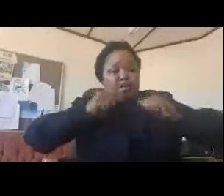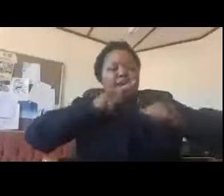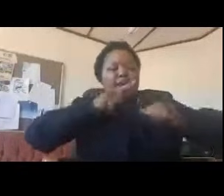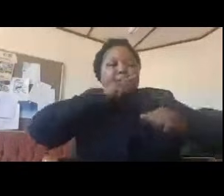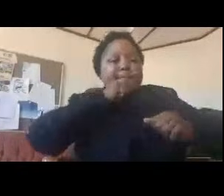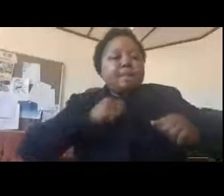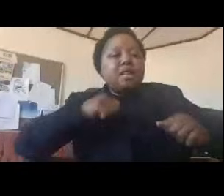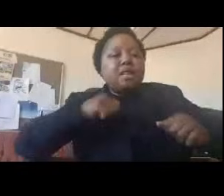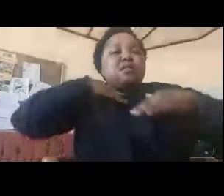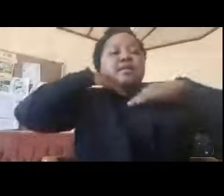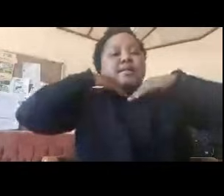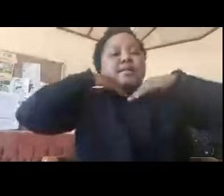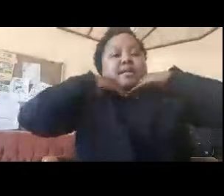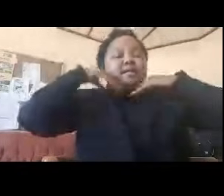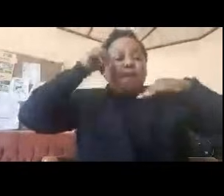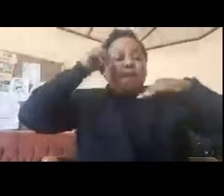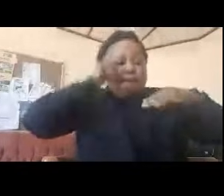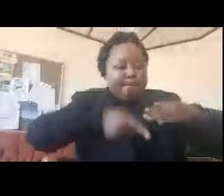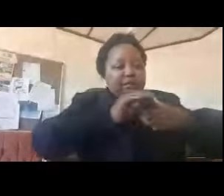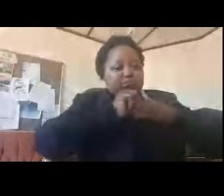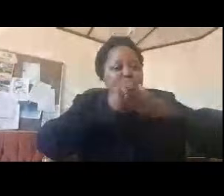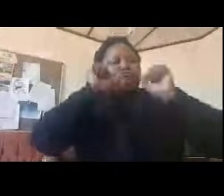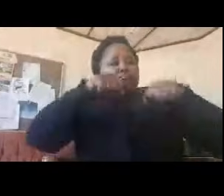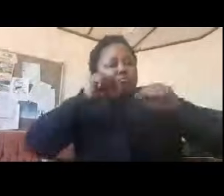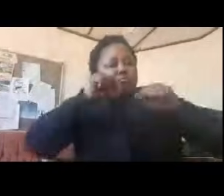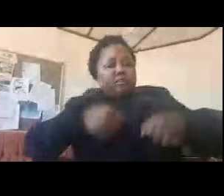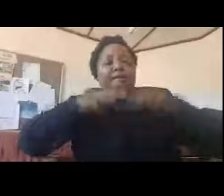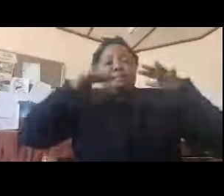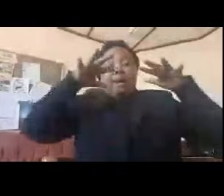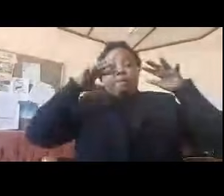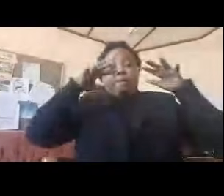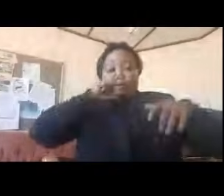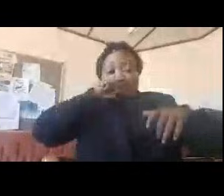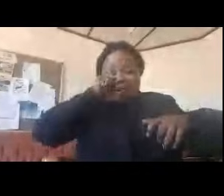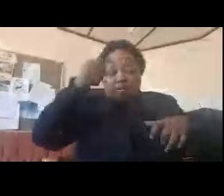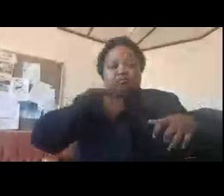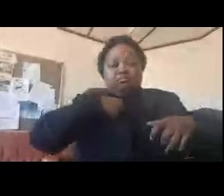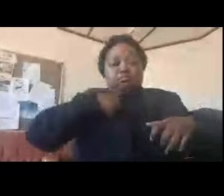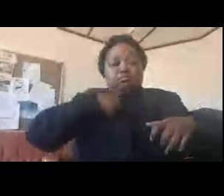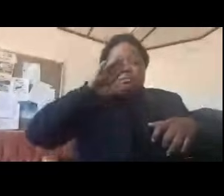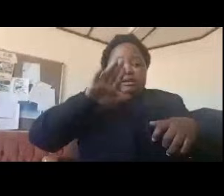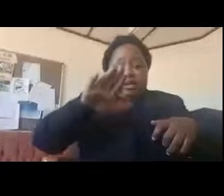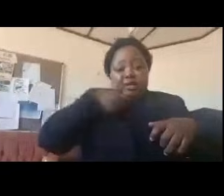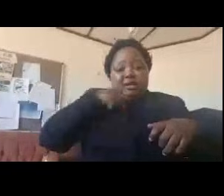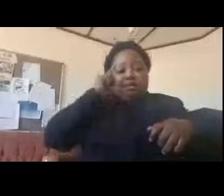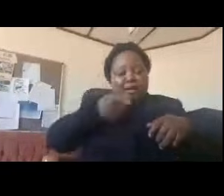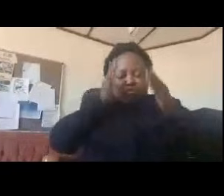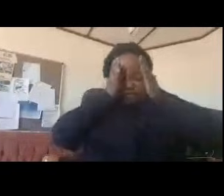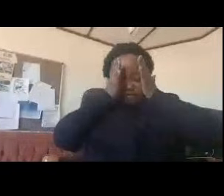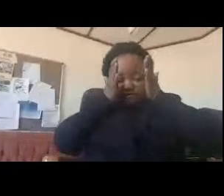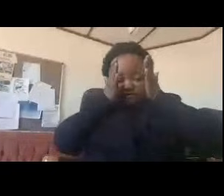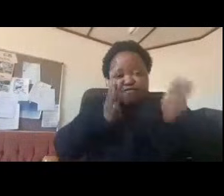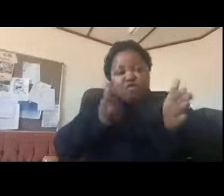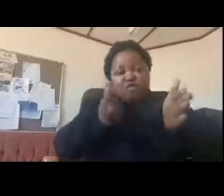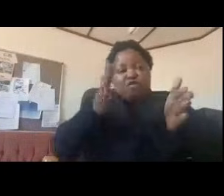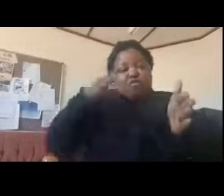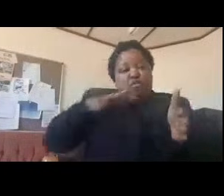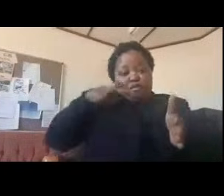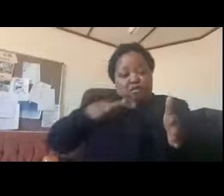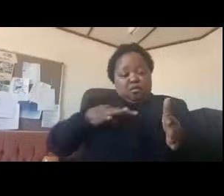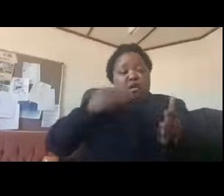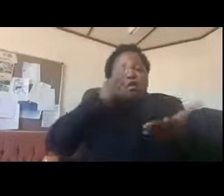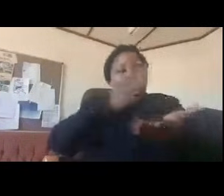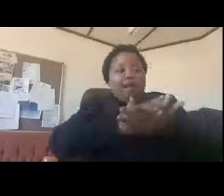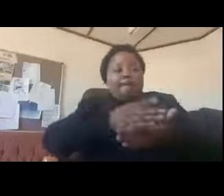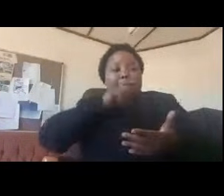say, if my daughter or my sister goes to that shelter, I'll be proud of her. She is